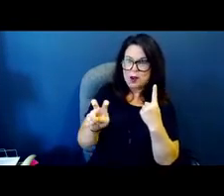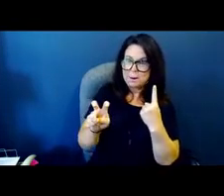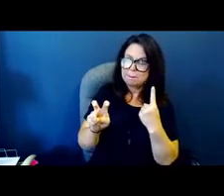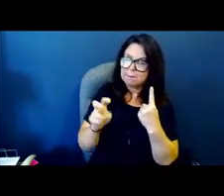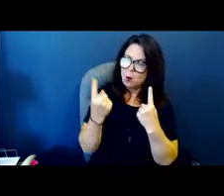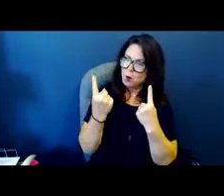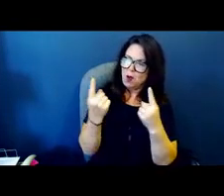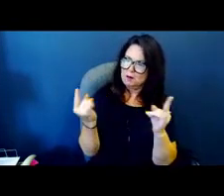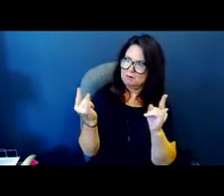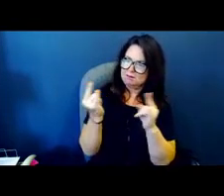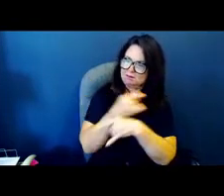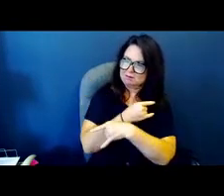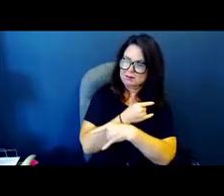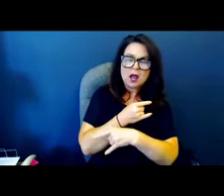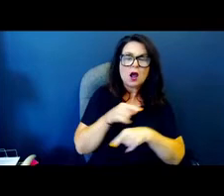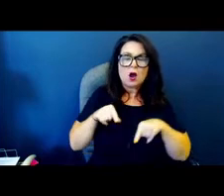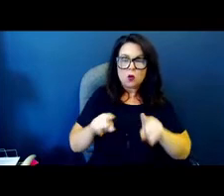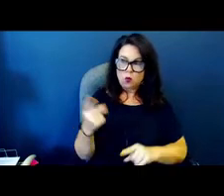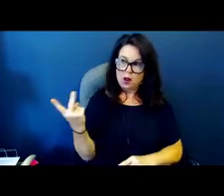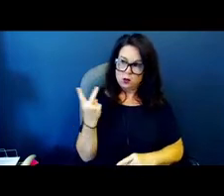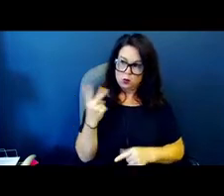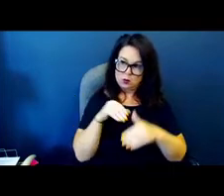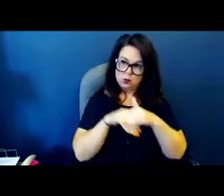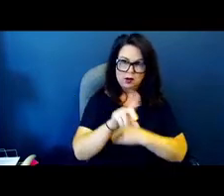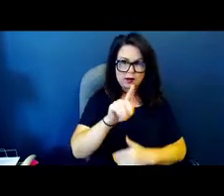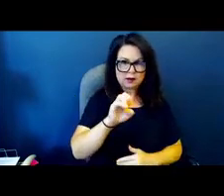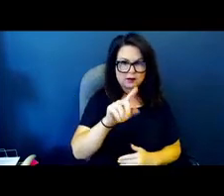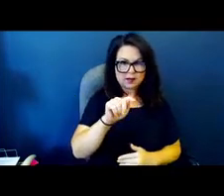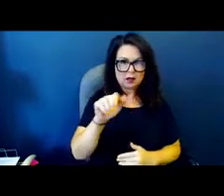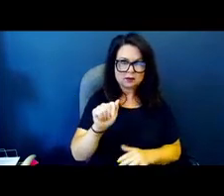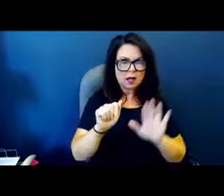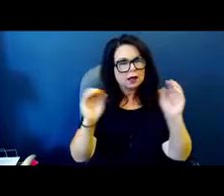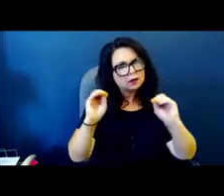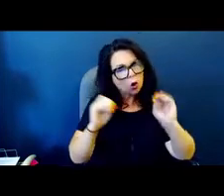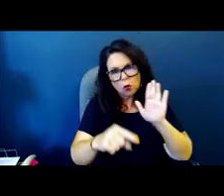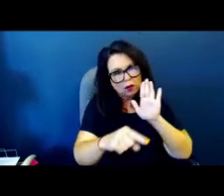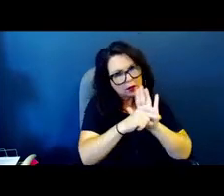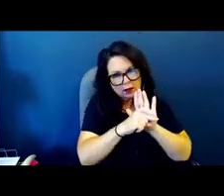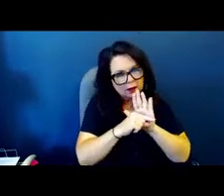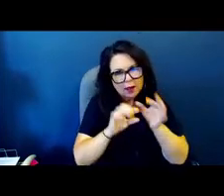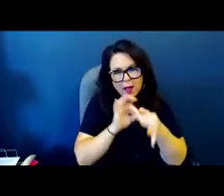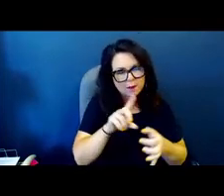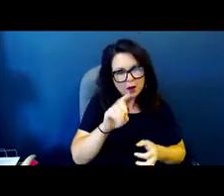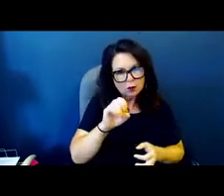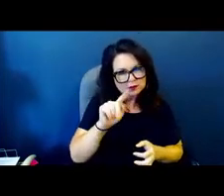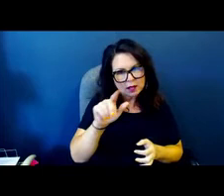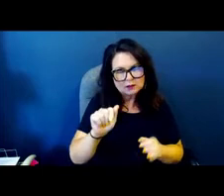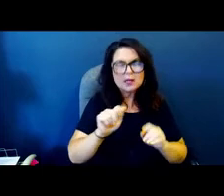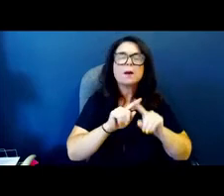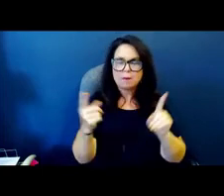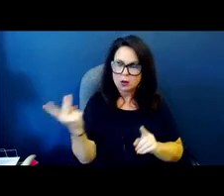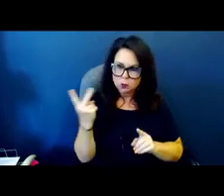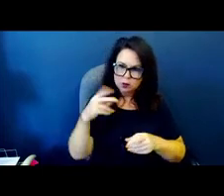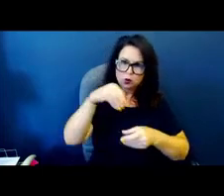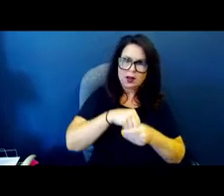how when we were at the Delta Lounge, not to put down Delta, but when we were in the Delta Lounge, and I was